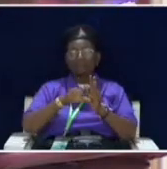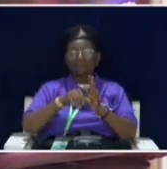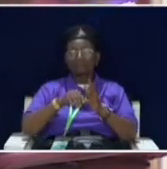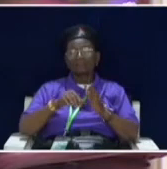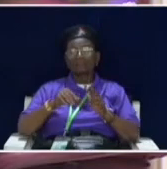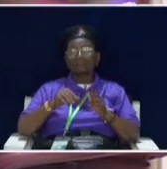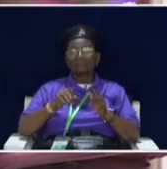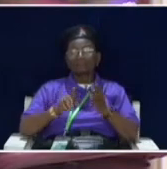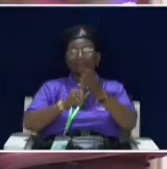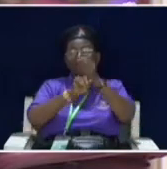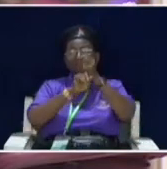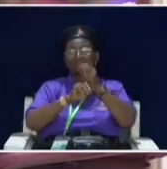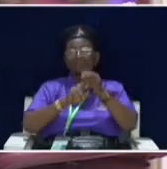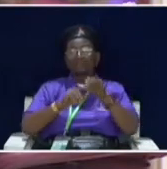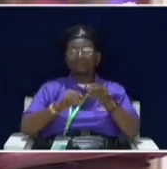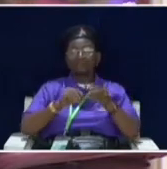an